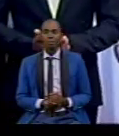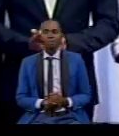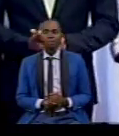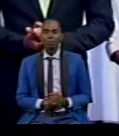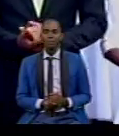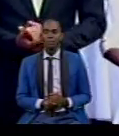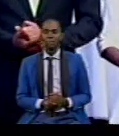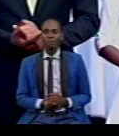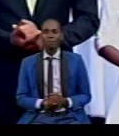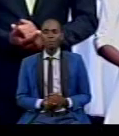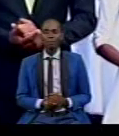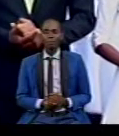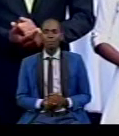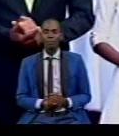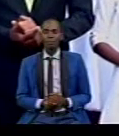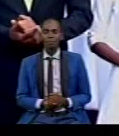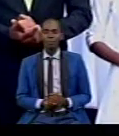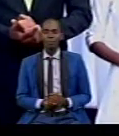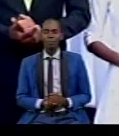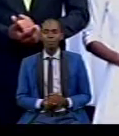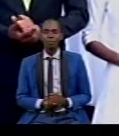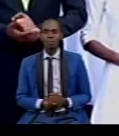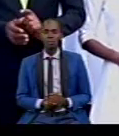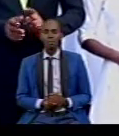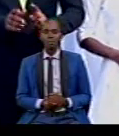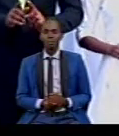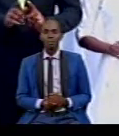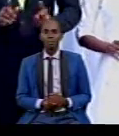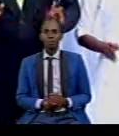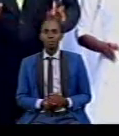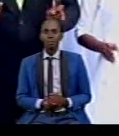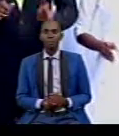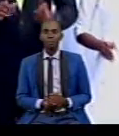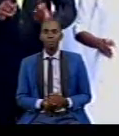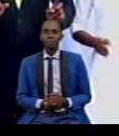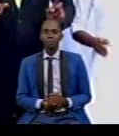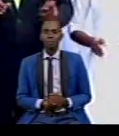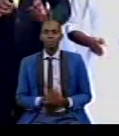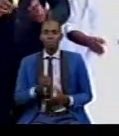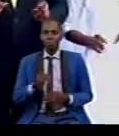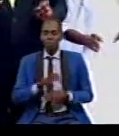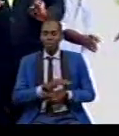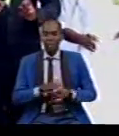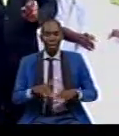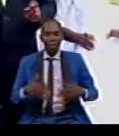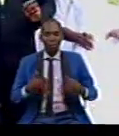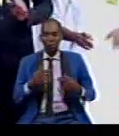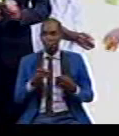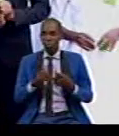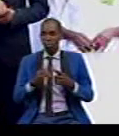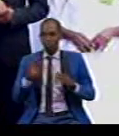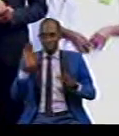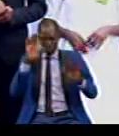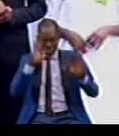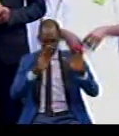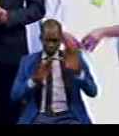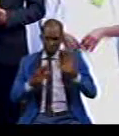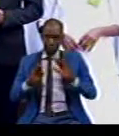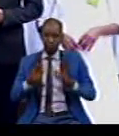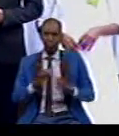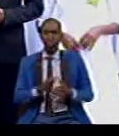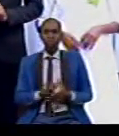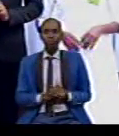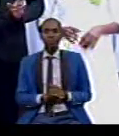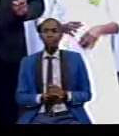Because except ye be converted and become as little children, ye shall